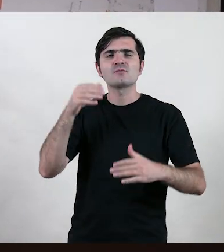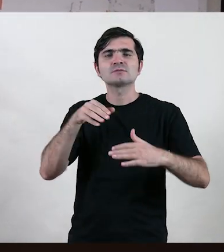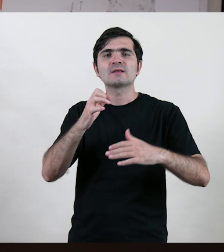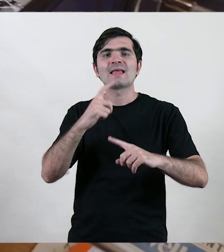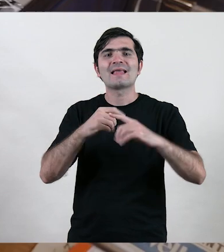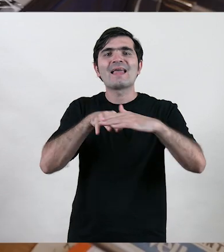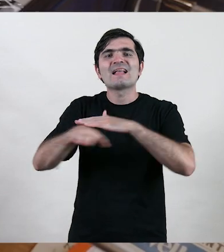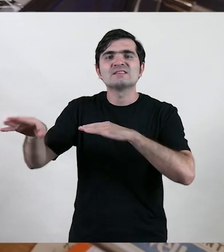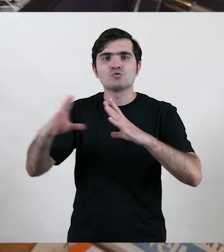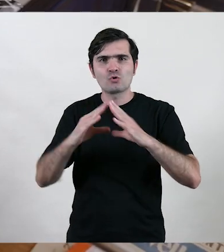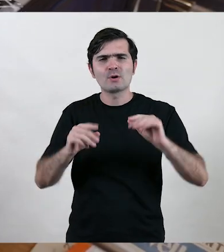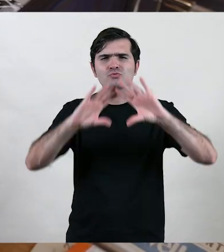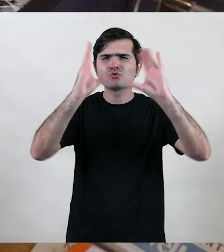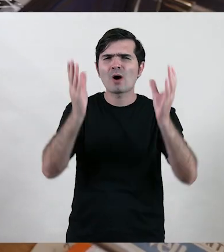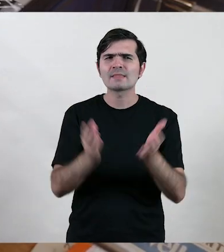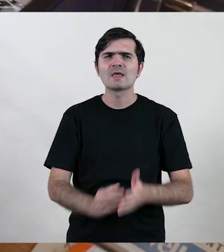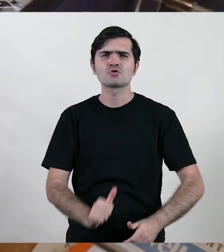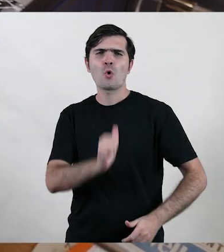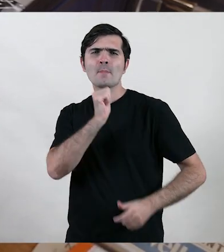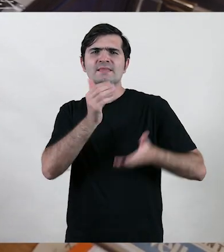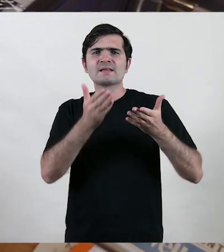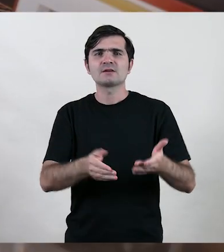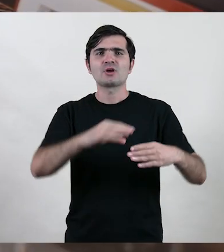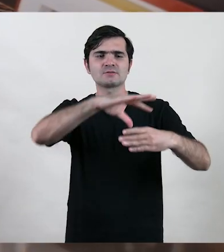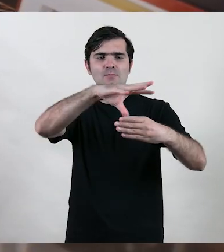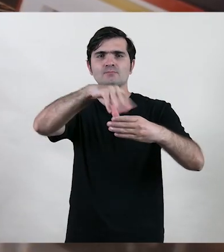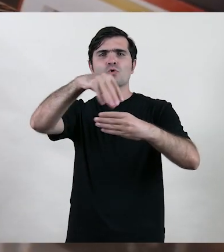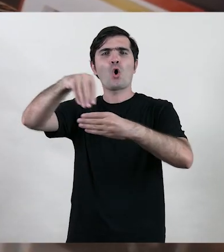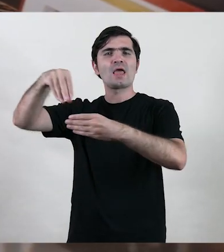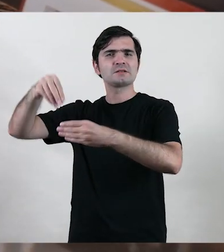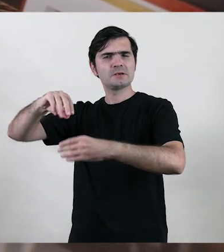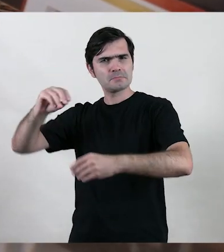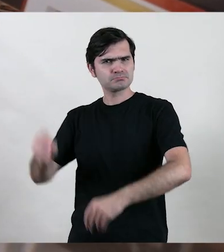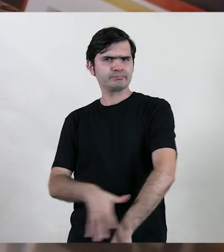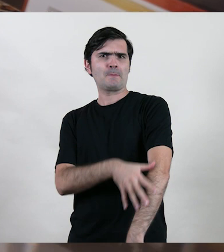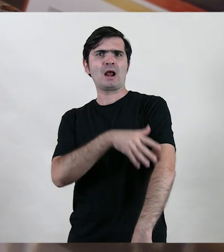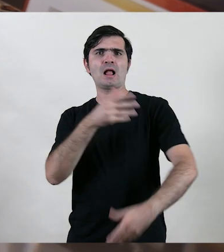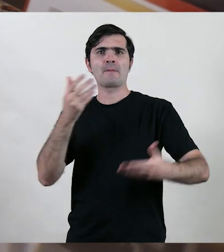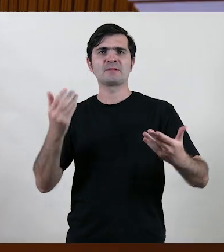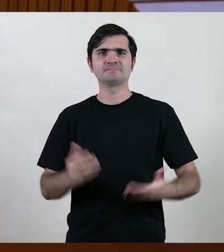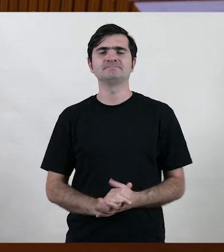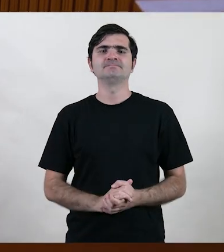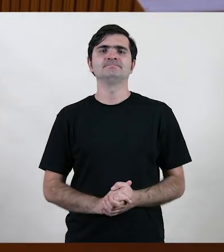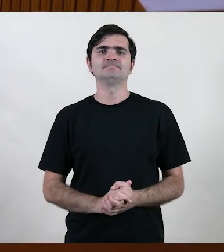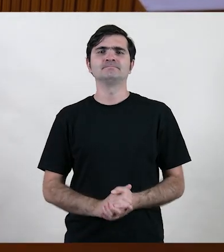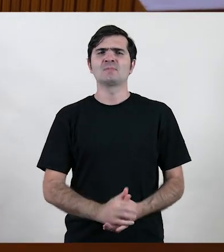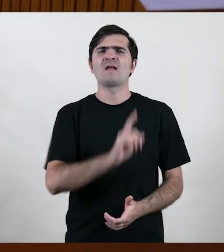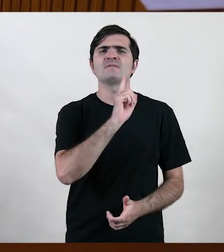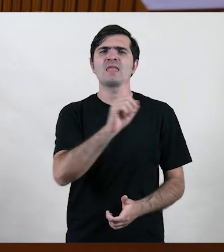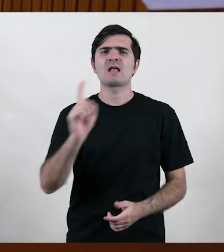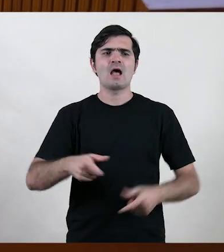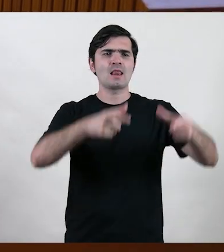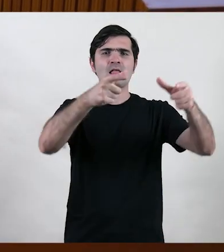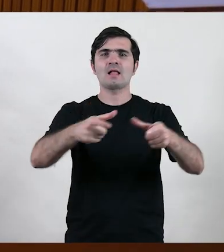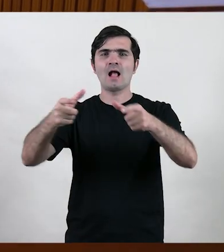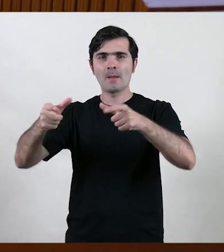the Romanian exile. Each Each